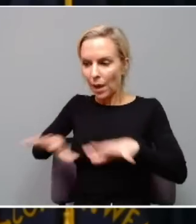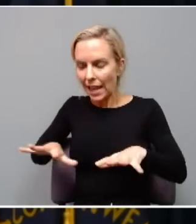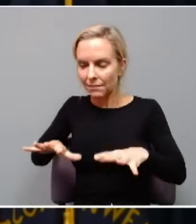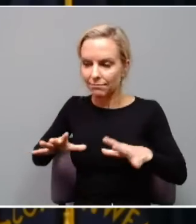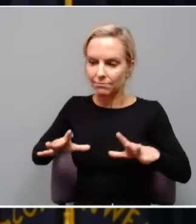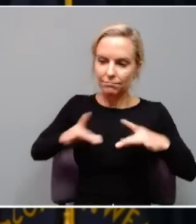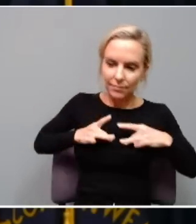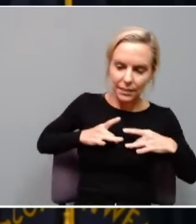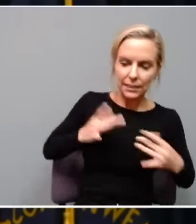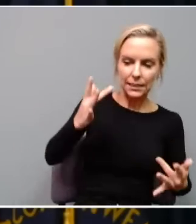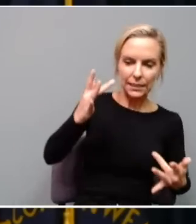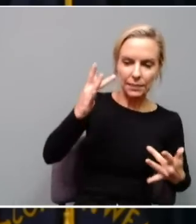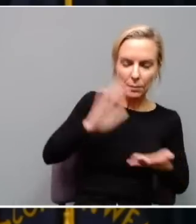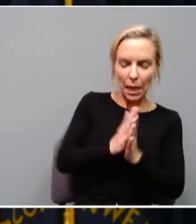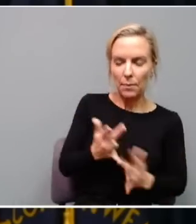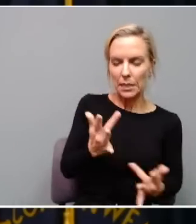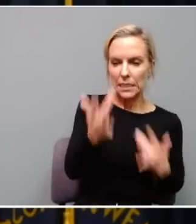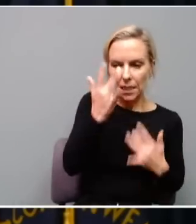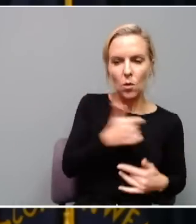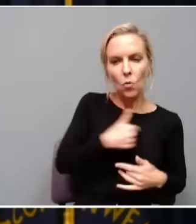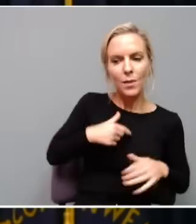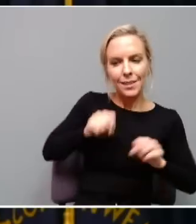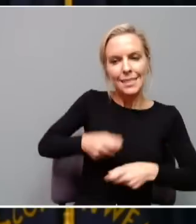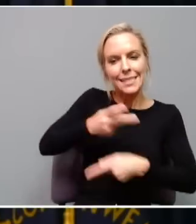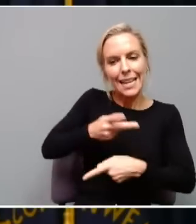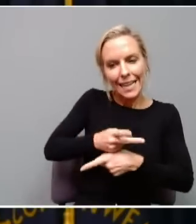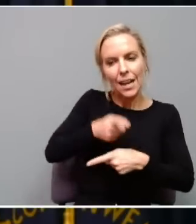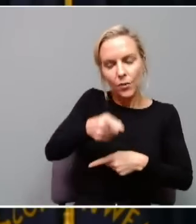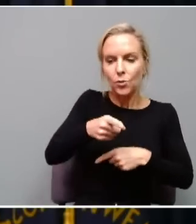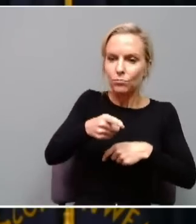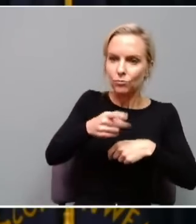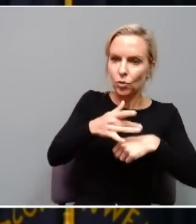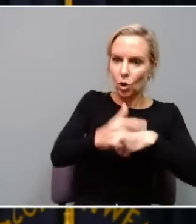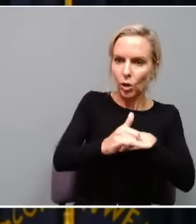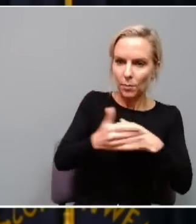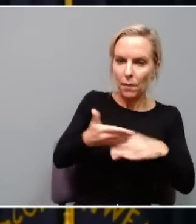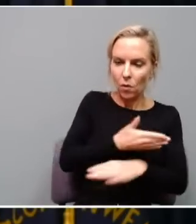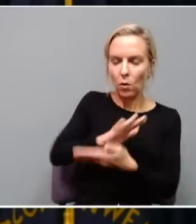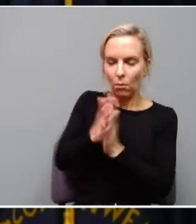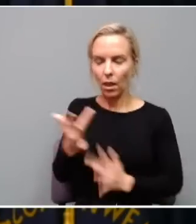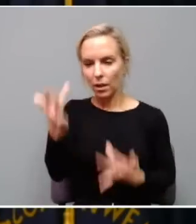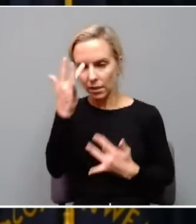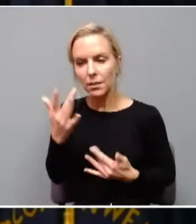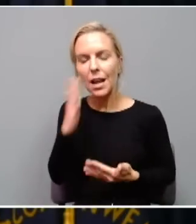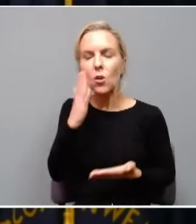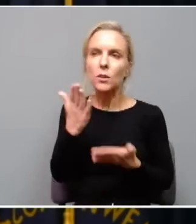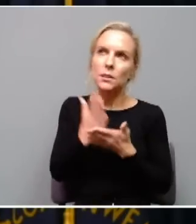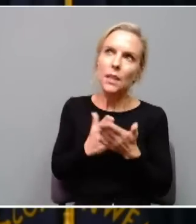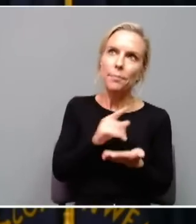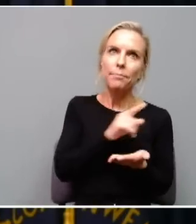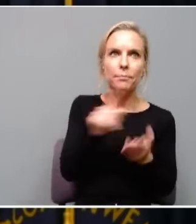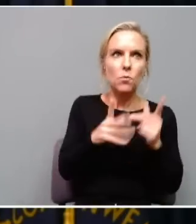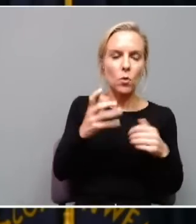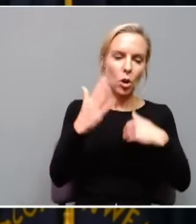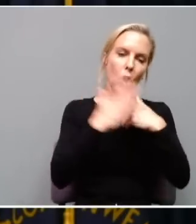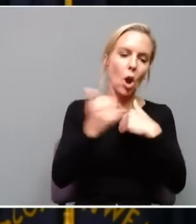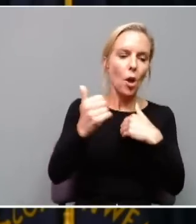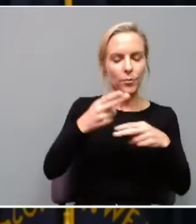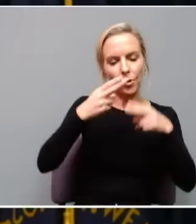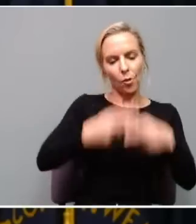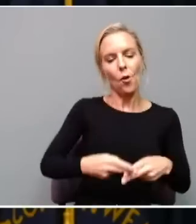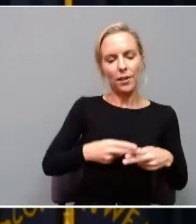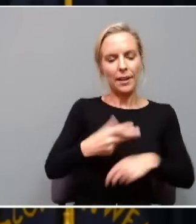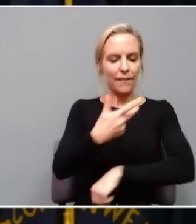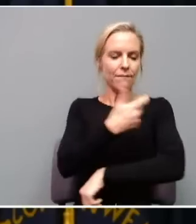you earlier. So, I understand there are some that want to call this a vaccine